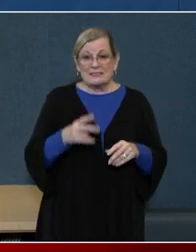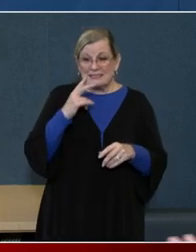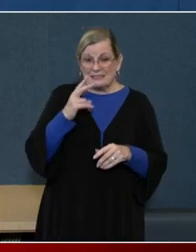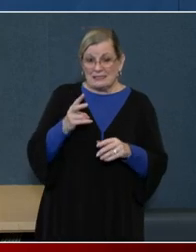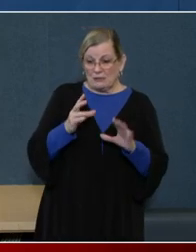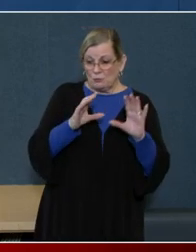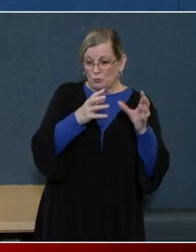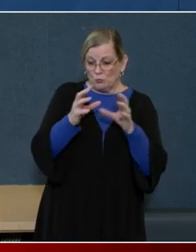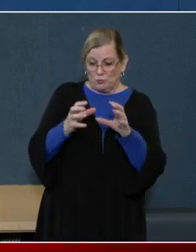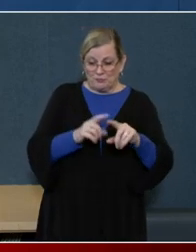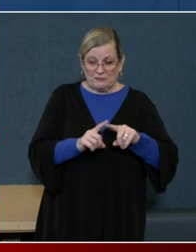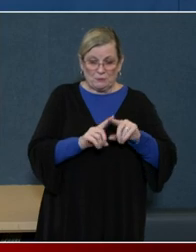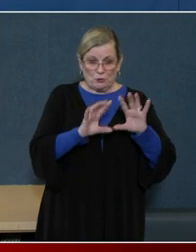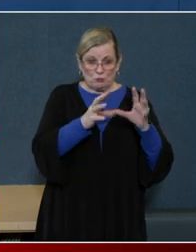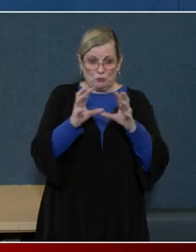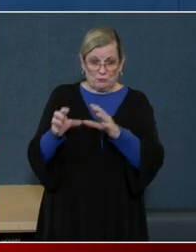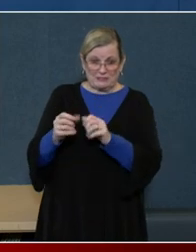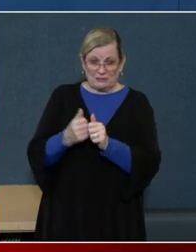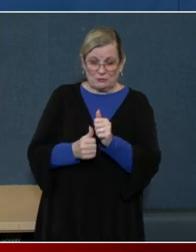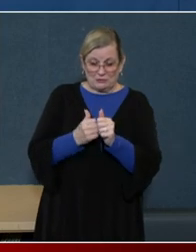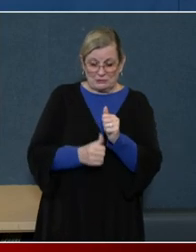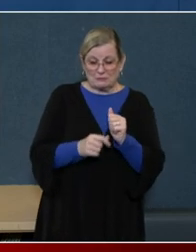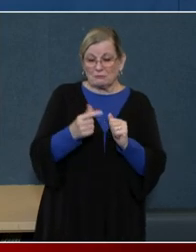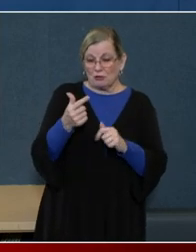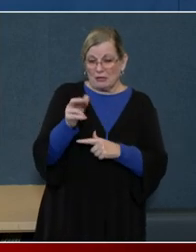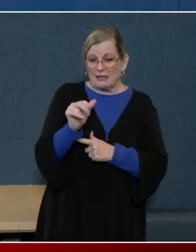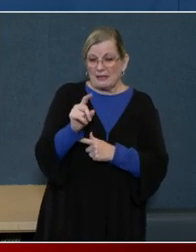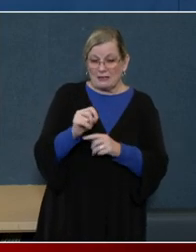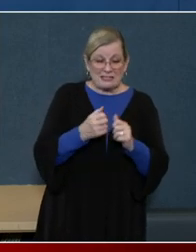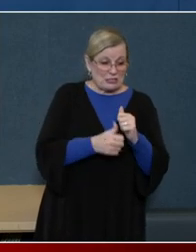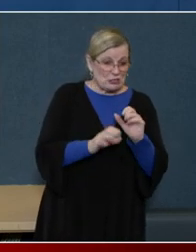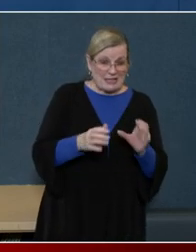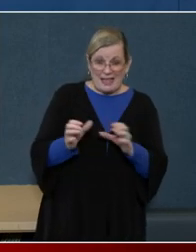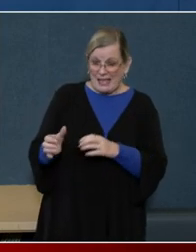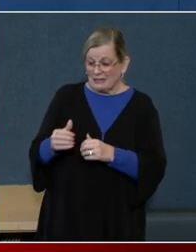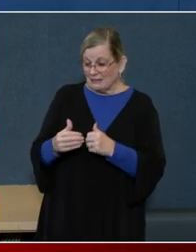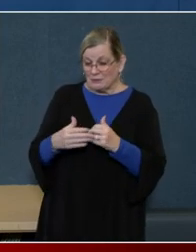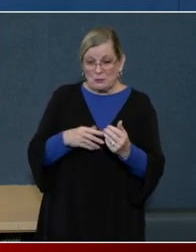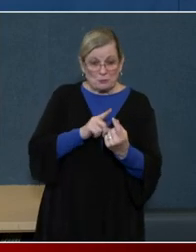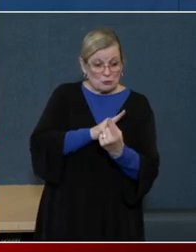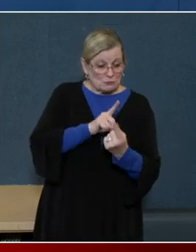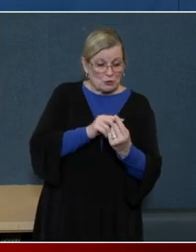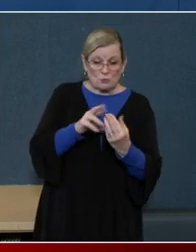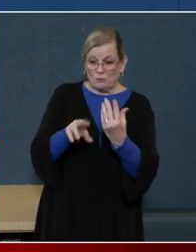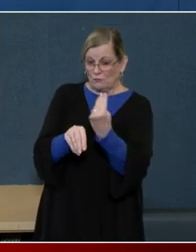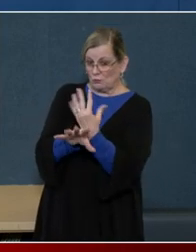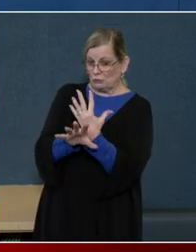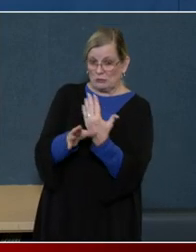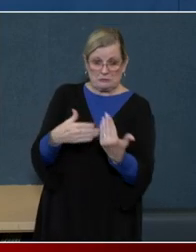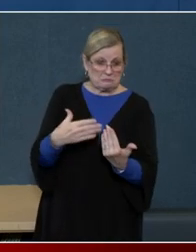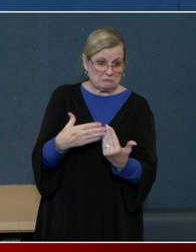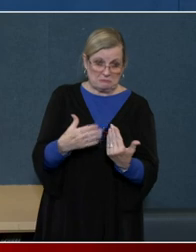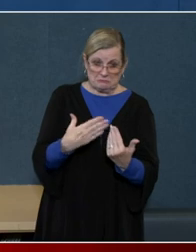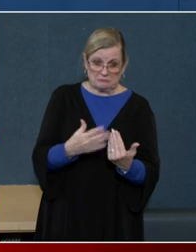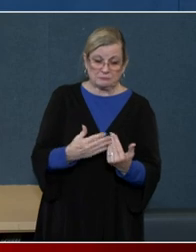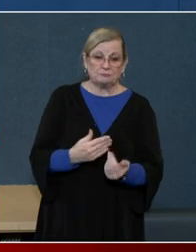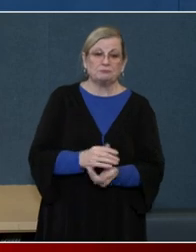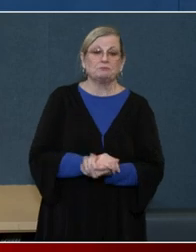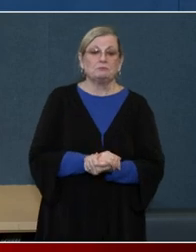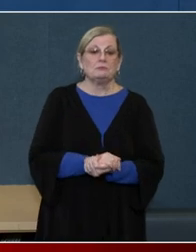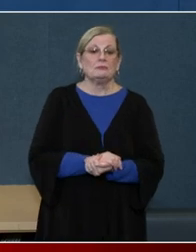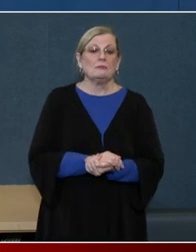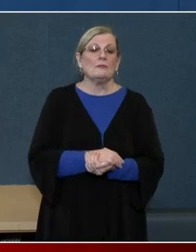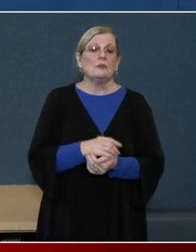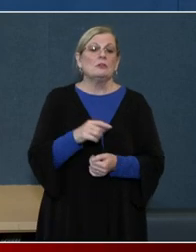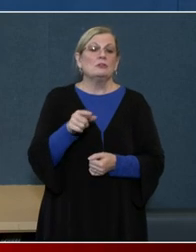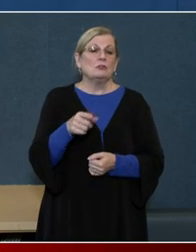for each classroom, whether that be an in-person learning classroom or a Canvas Academics and Real Engagement classroom. You can